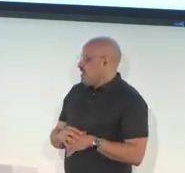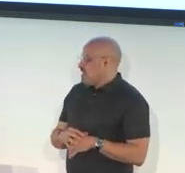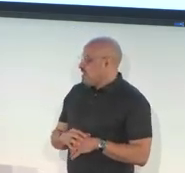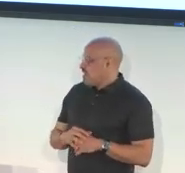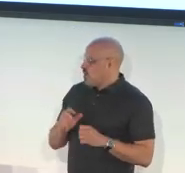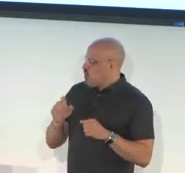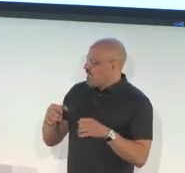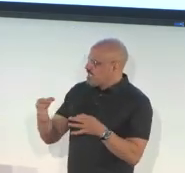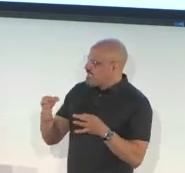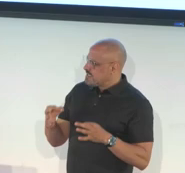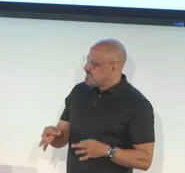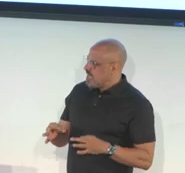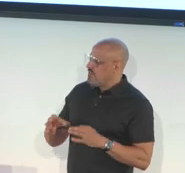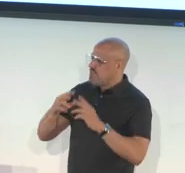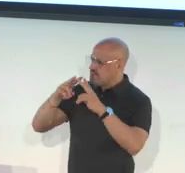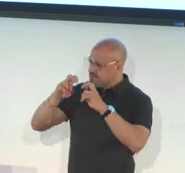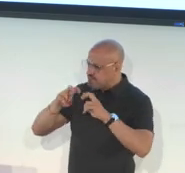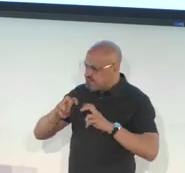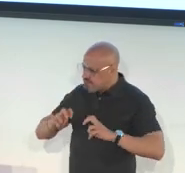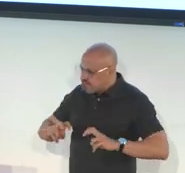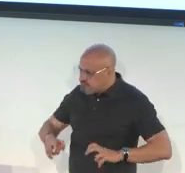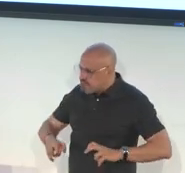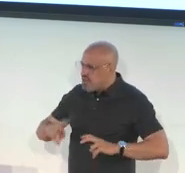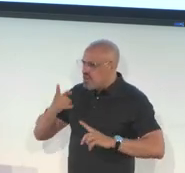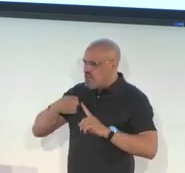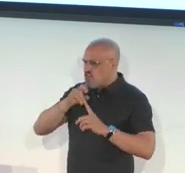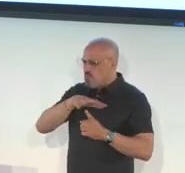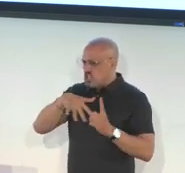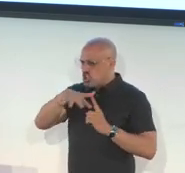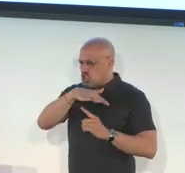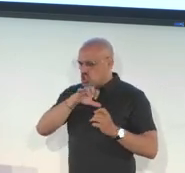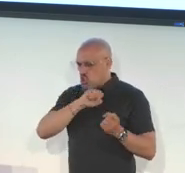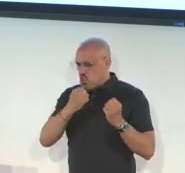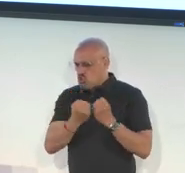So we could look at this from both perspectives, and we go from a